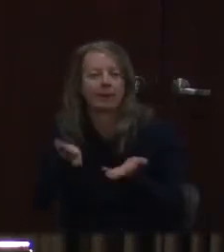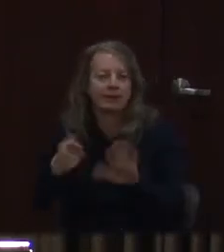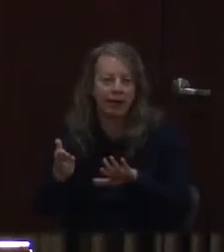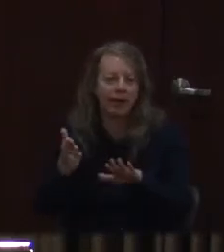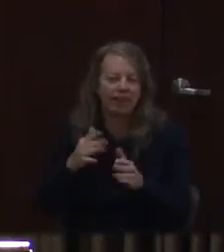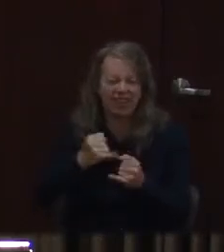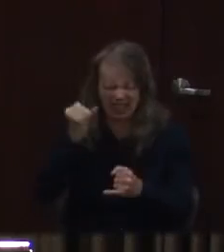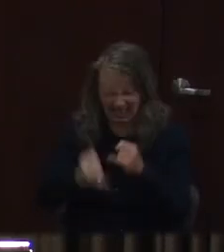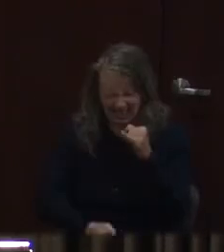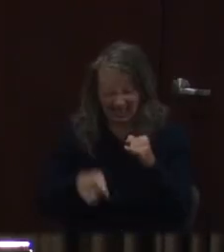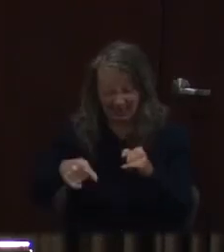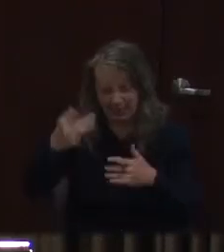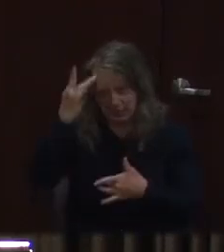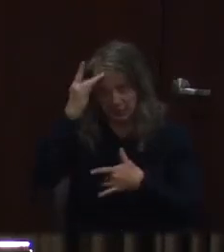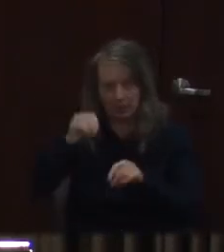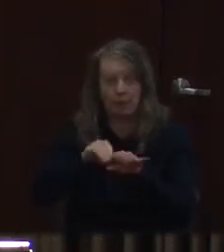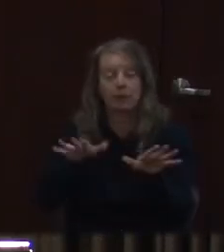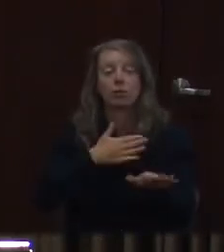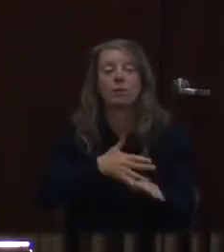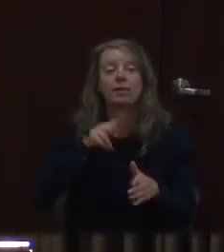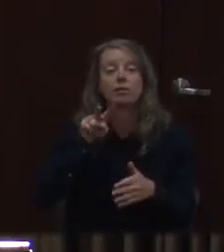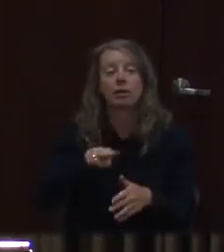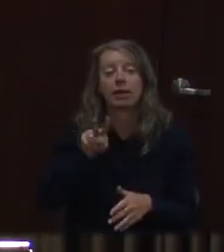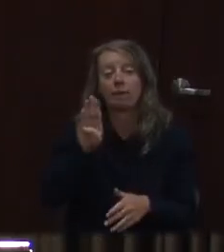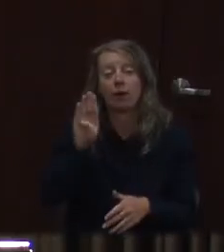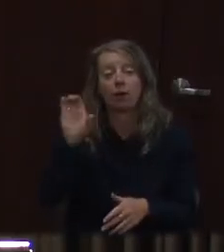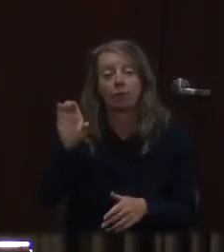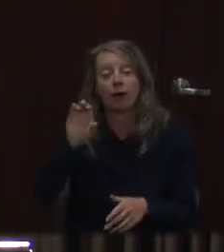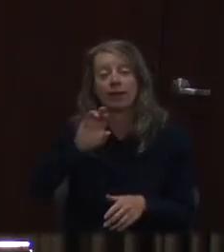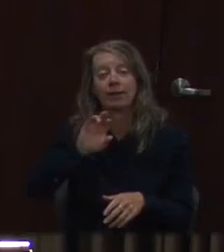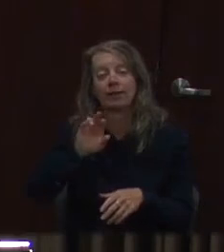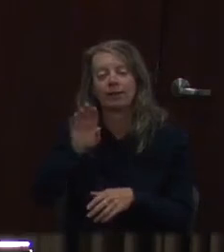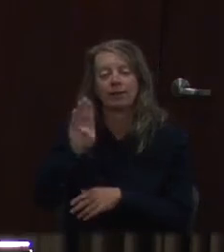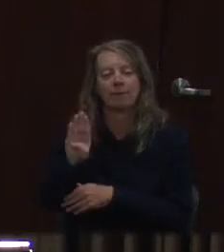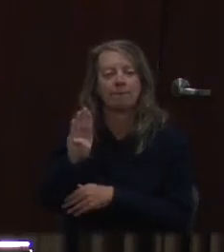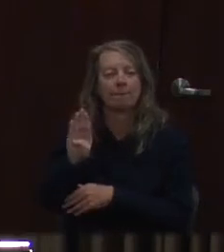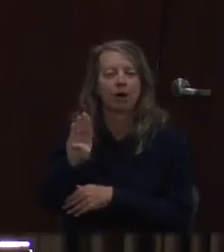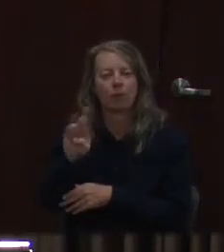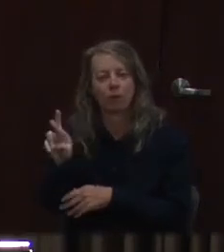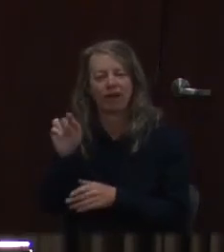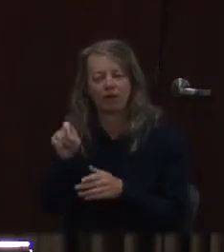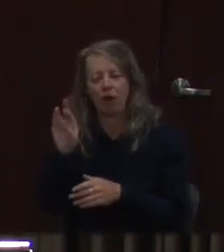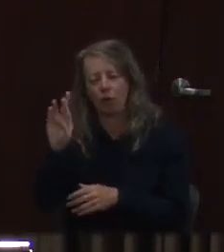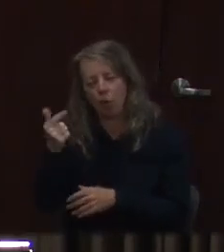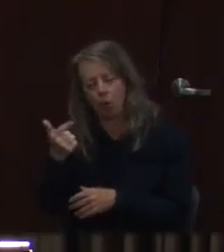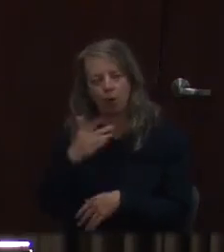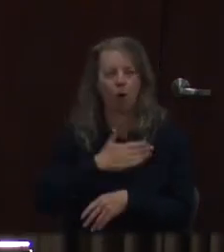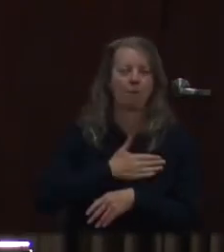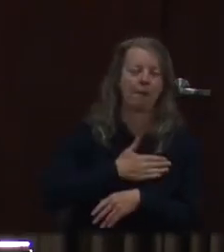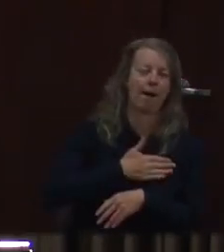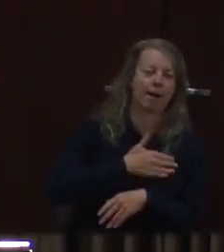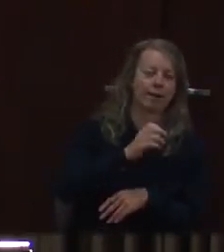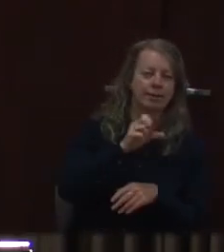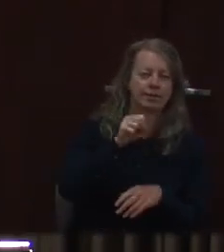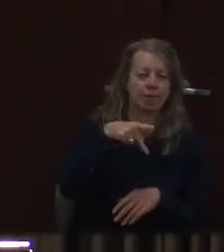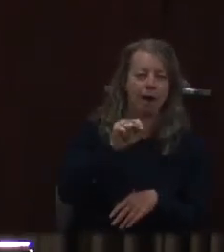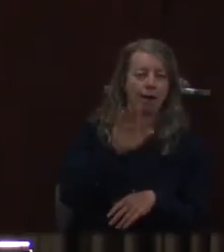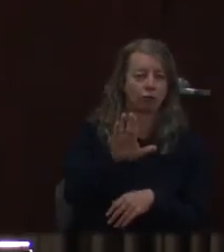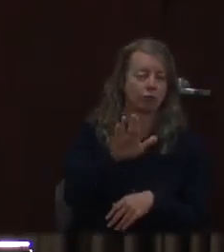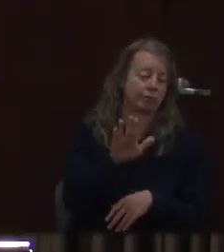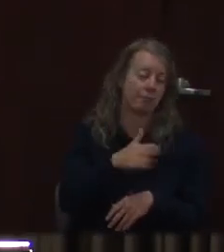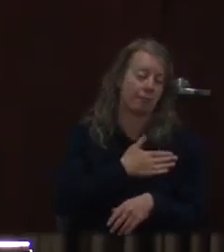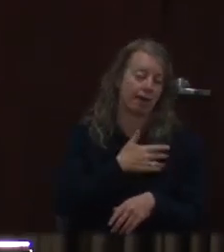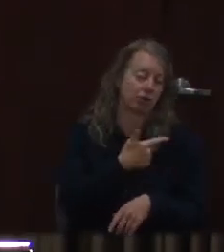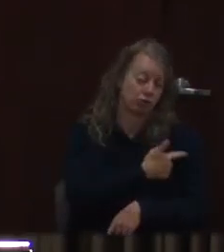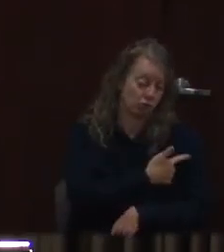out buncombeready.org or myspot.nc.gov to get your vaccine today. There is a vaccine for you, and